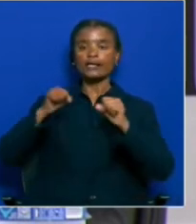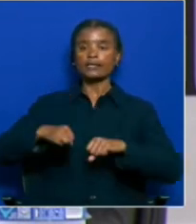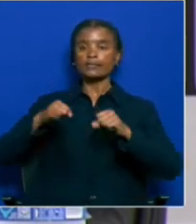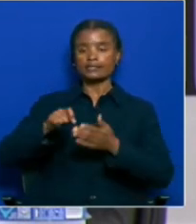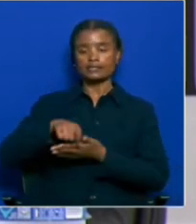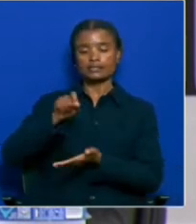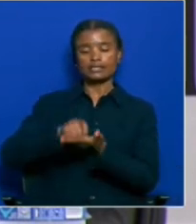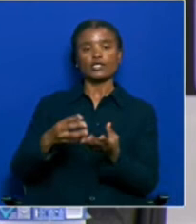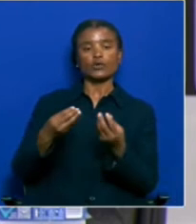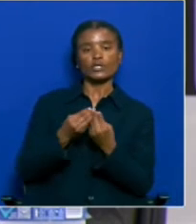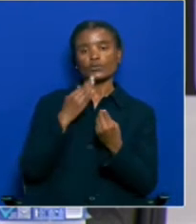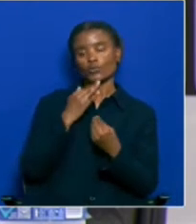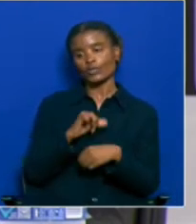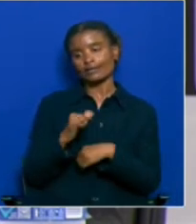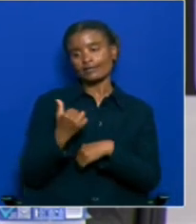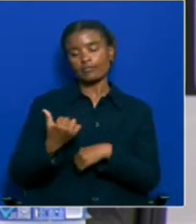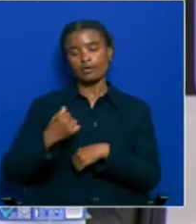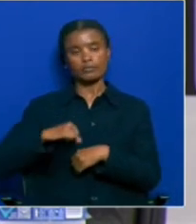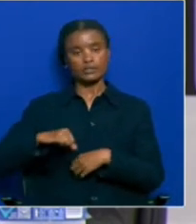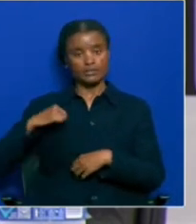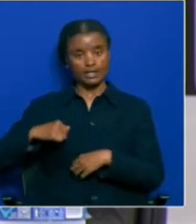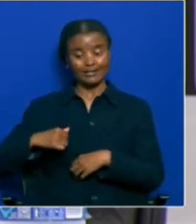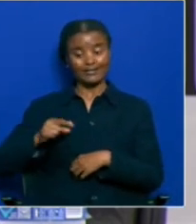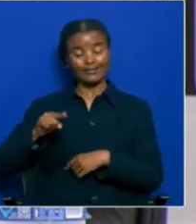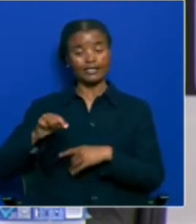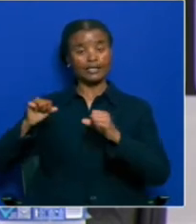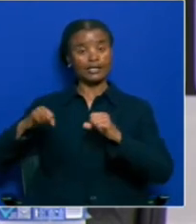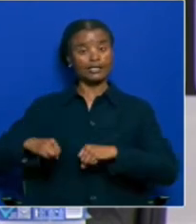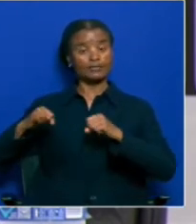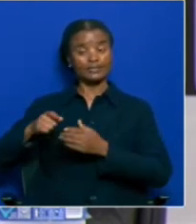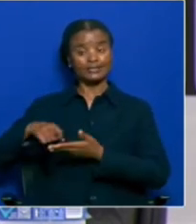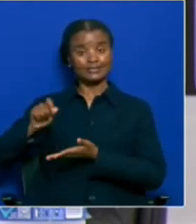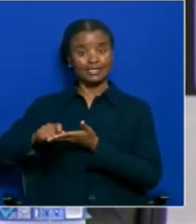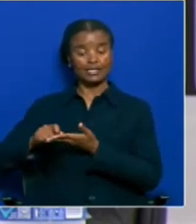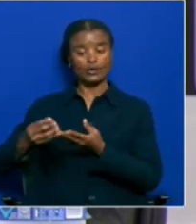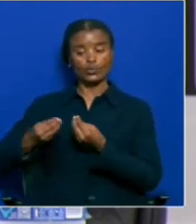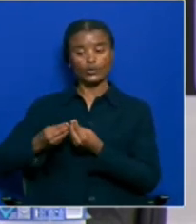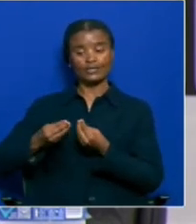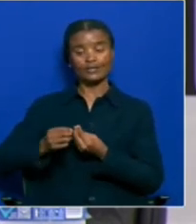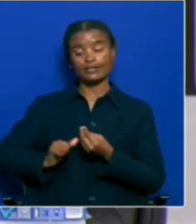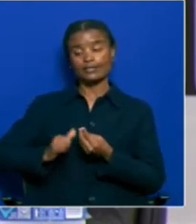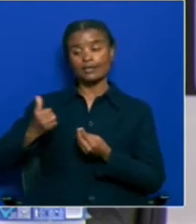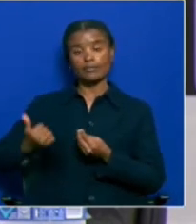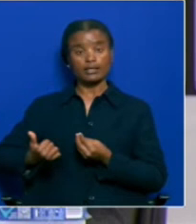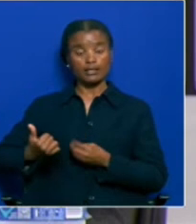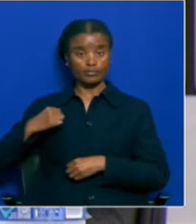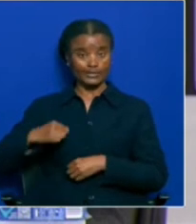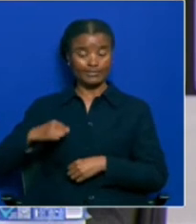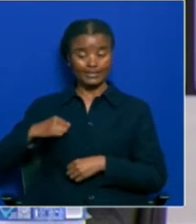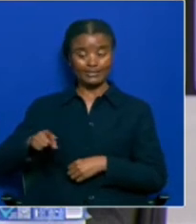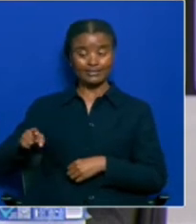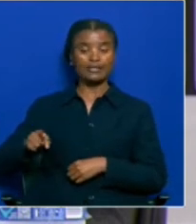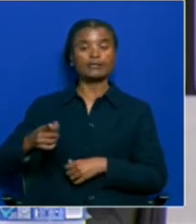municipality. To such an agreement have been signed with neighboring municipalities who either already have municipal